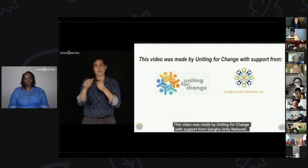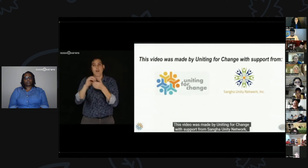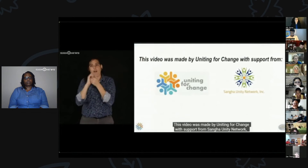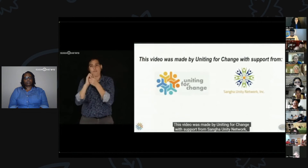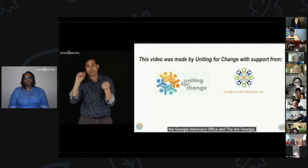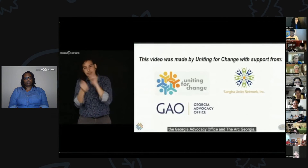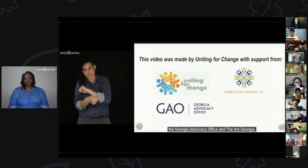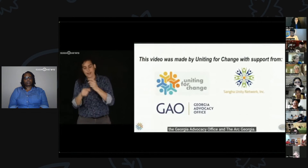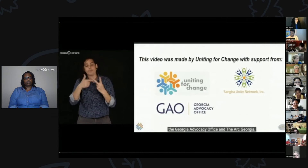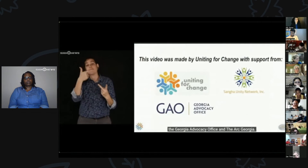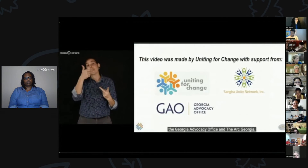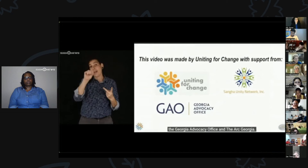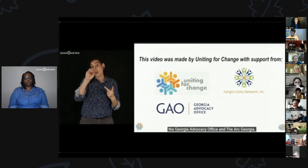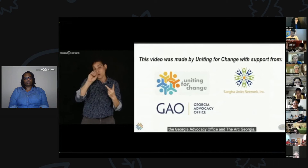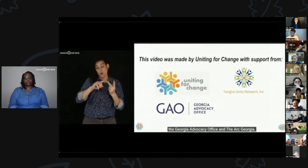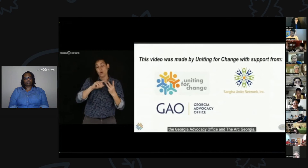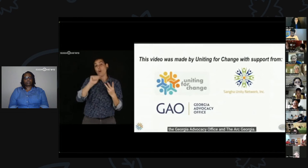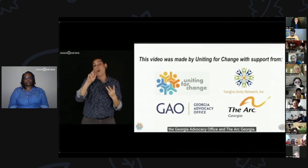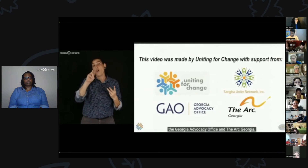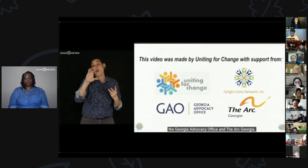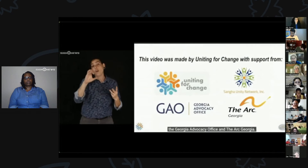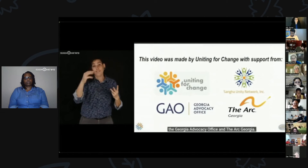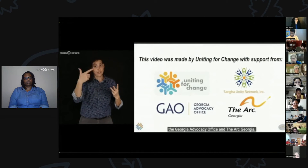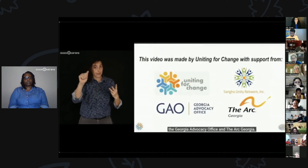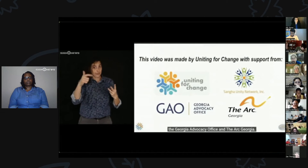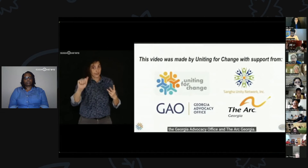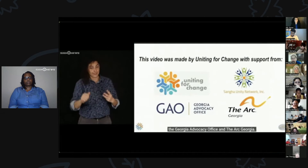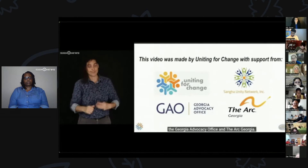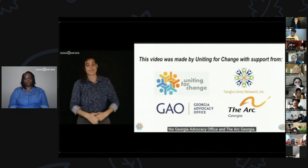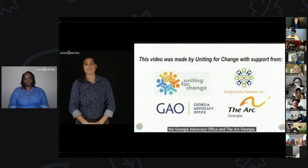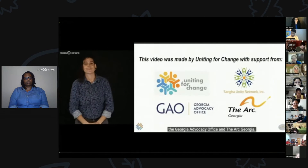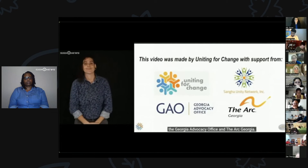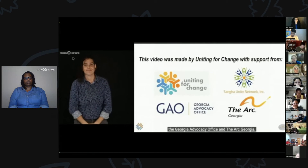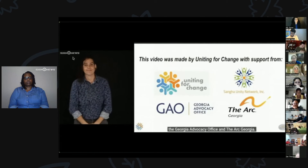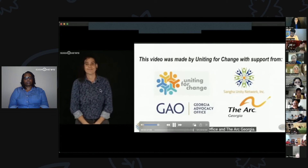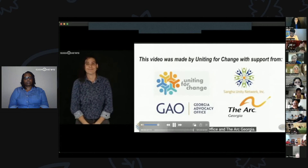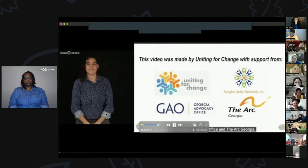Unity Network, the Georgia Advocacy Office, and the ARC Georgia.